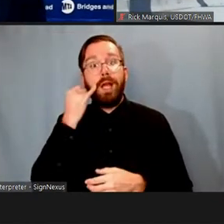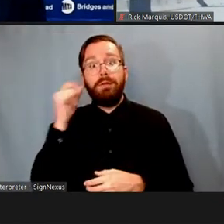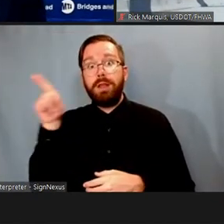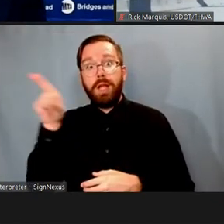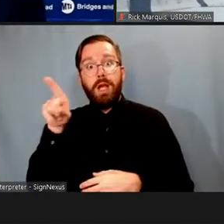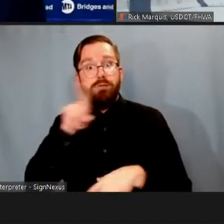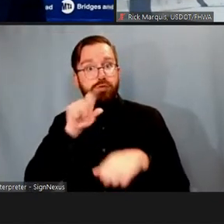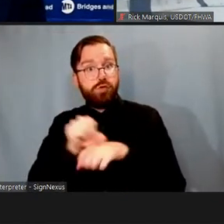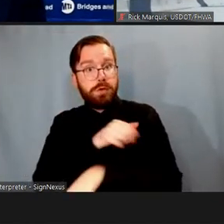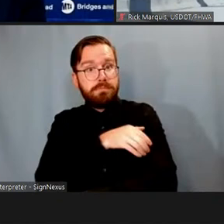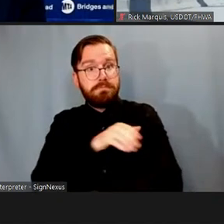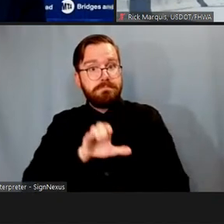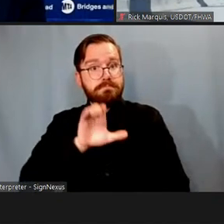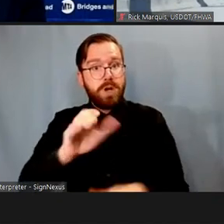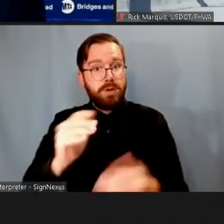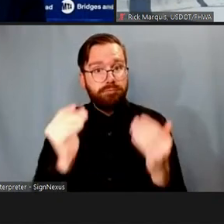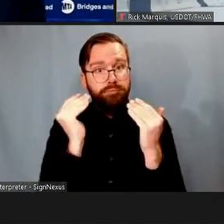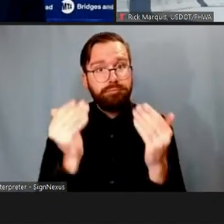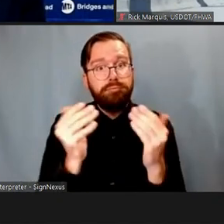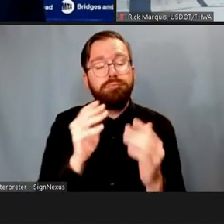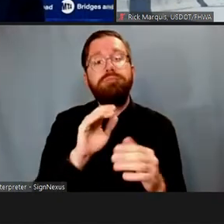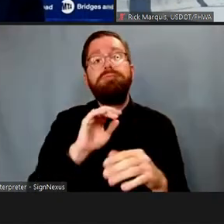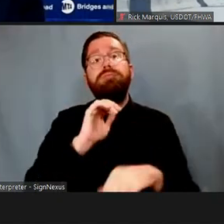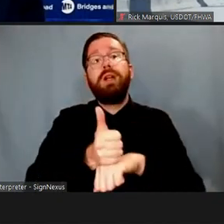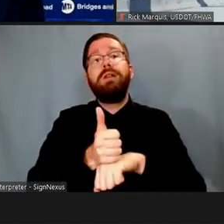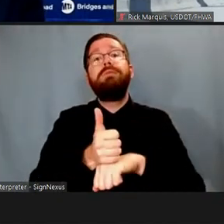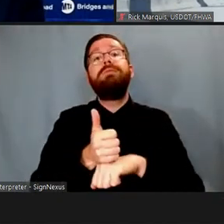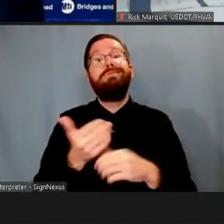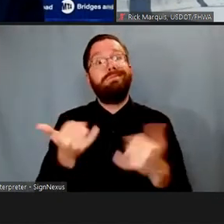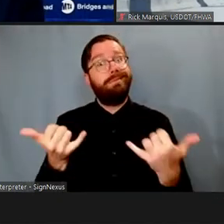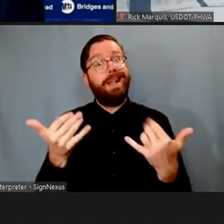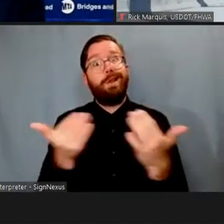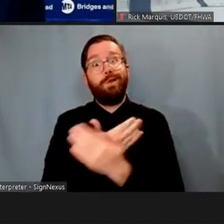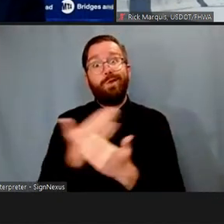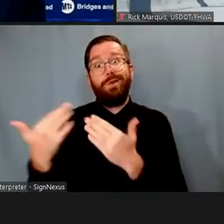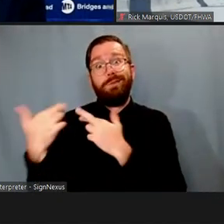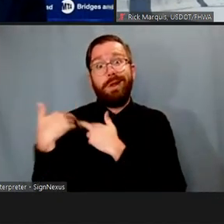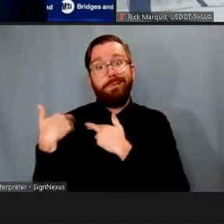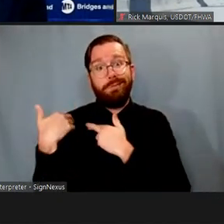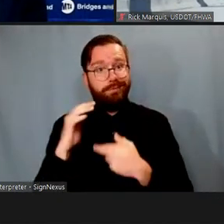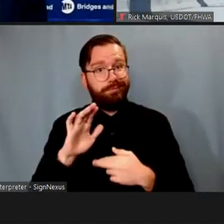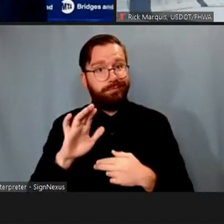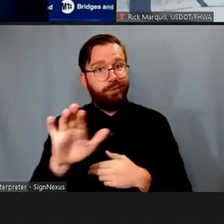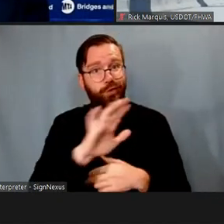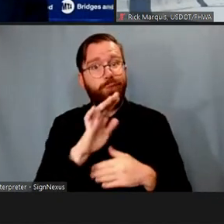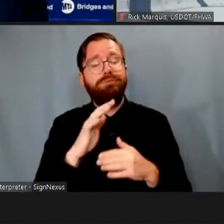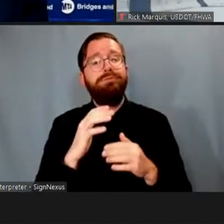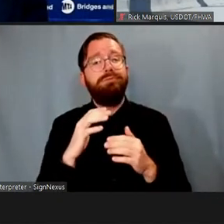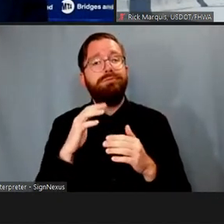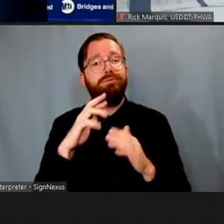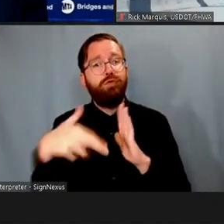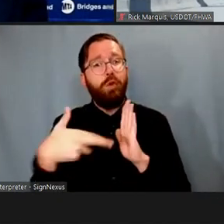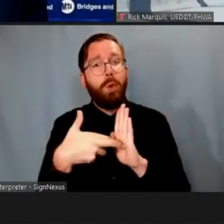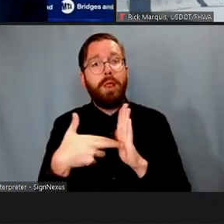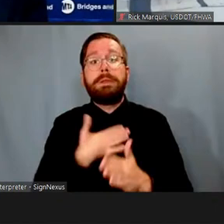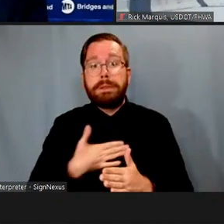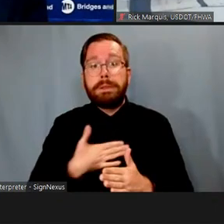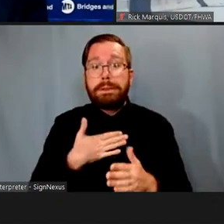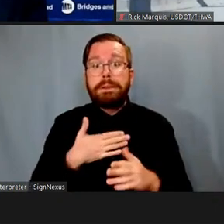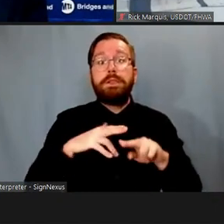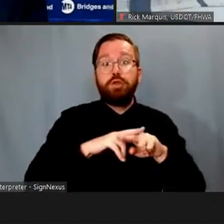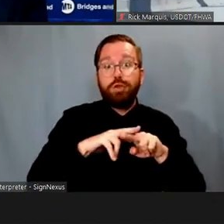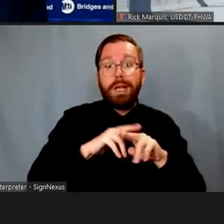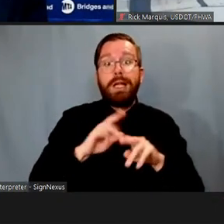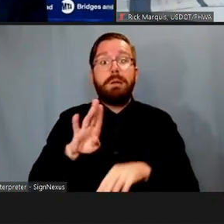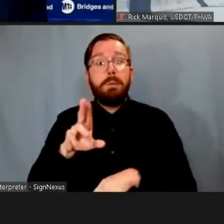um i would say there's also maybe a new responsibility on your end as well please dear god fix the trains fix the buses they should be